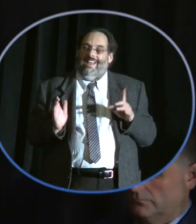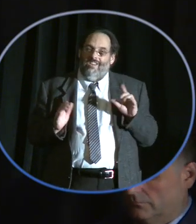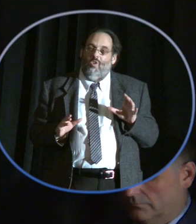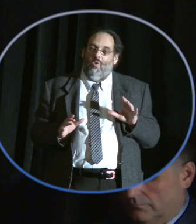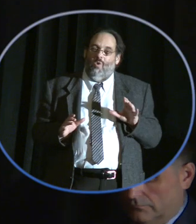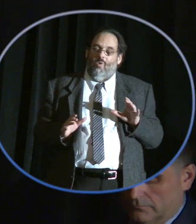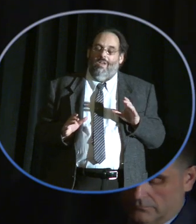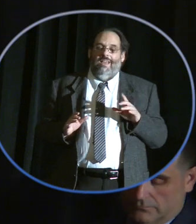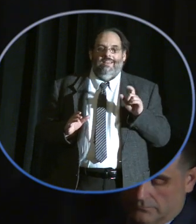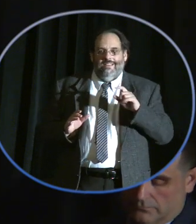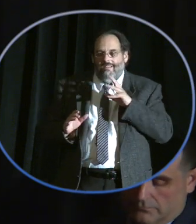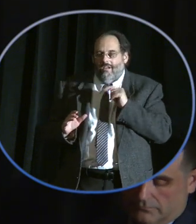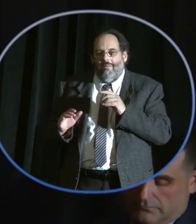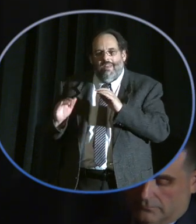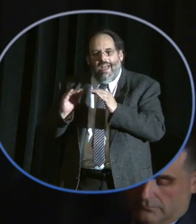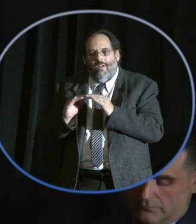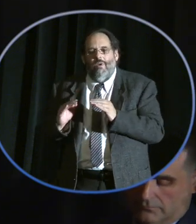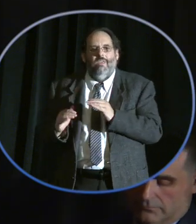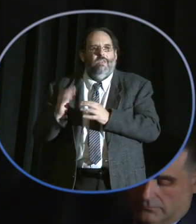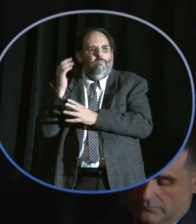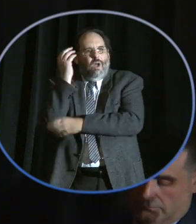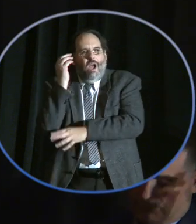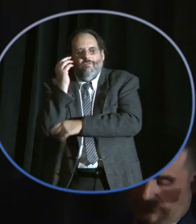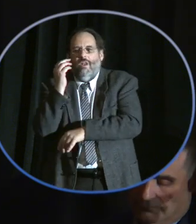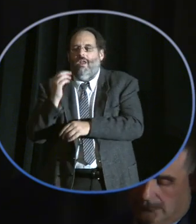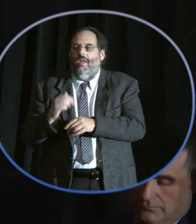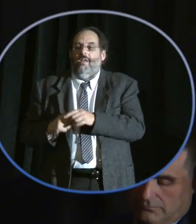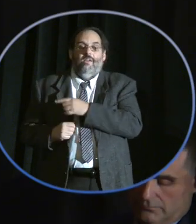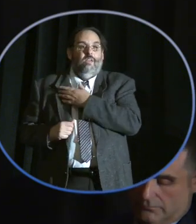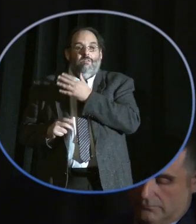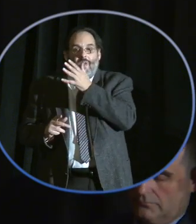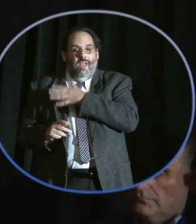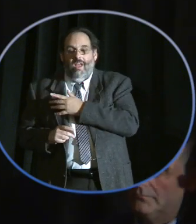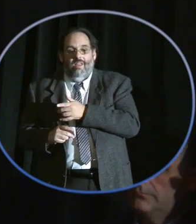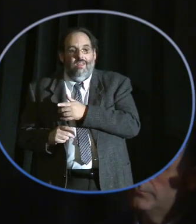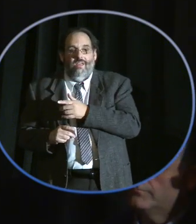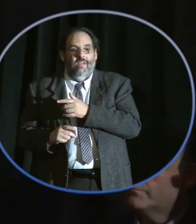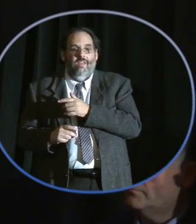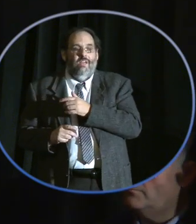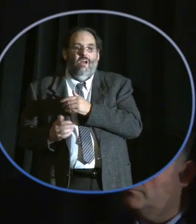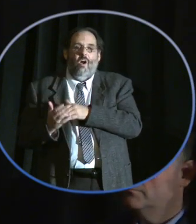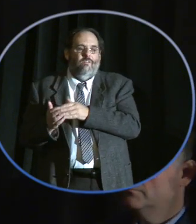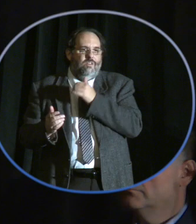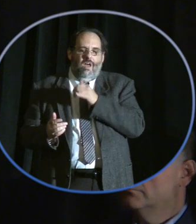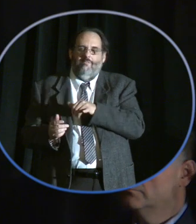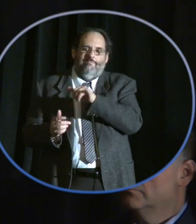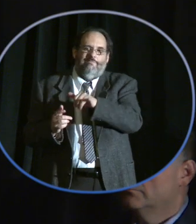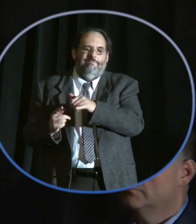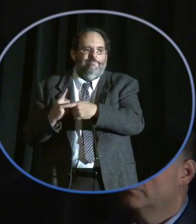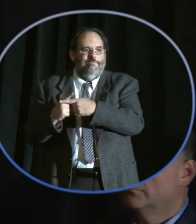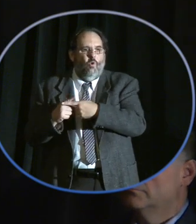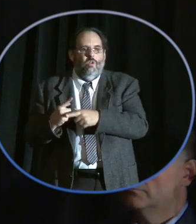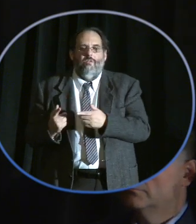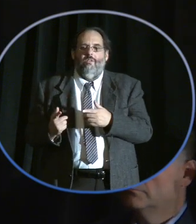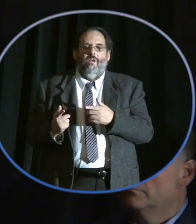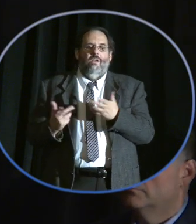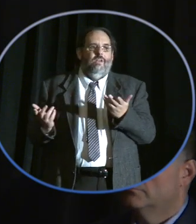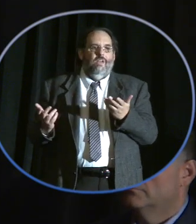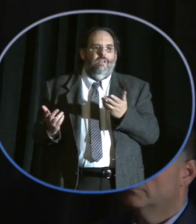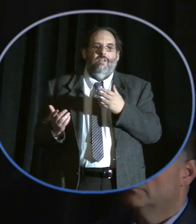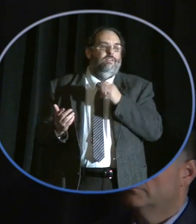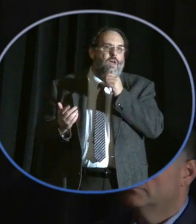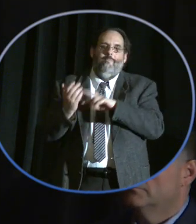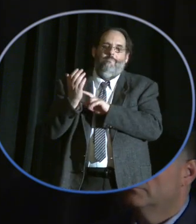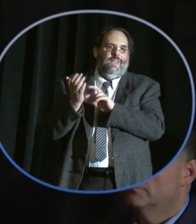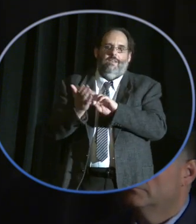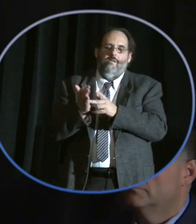with inequity, that had to do with poverty. Just because these young men are no longer on many of our corners, poverty did not go away,